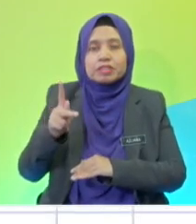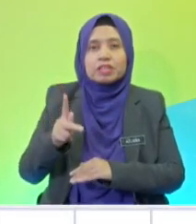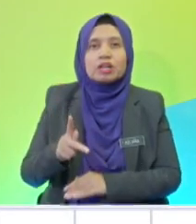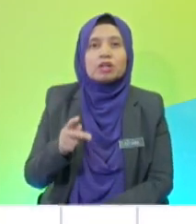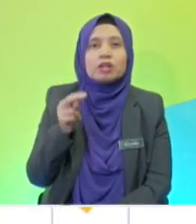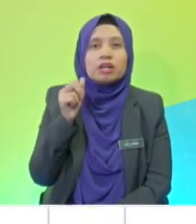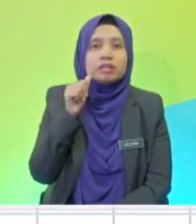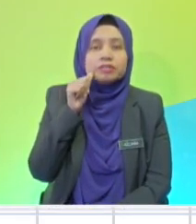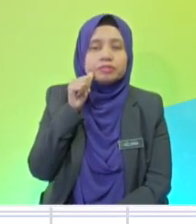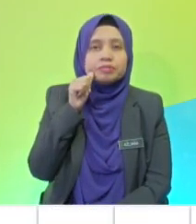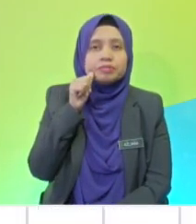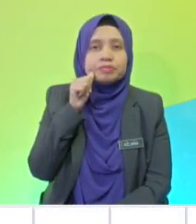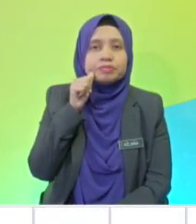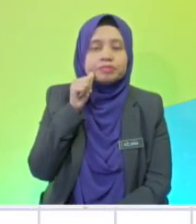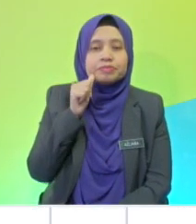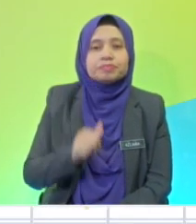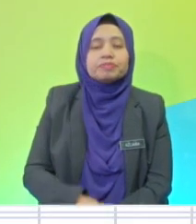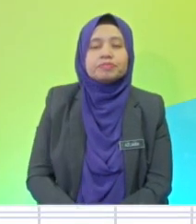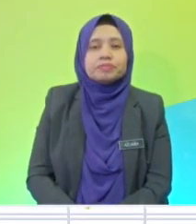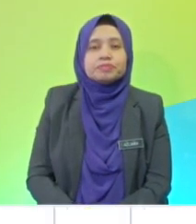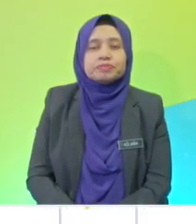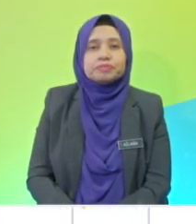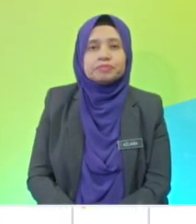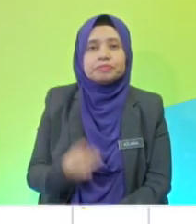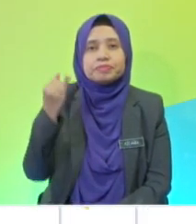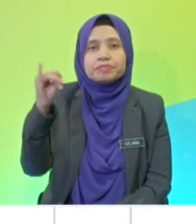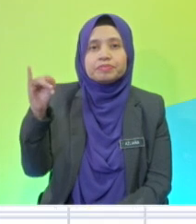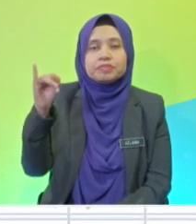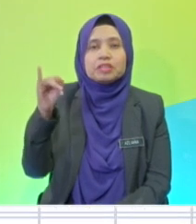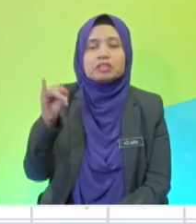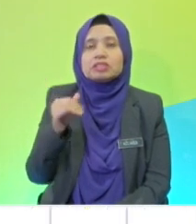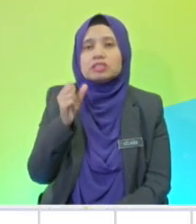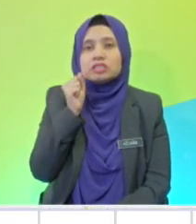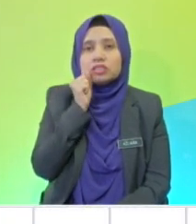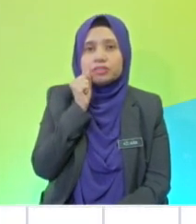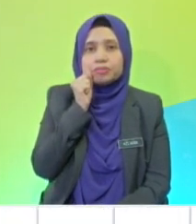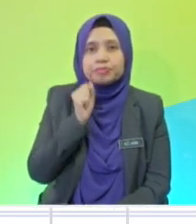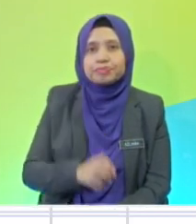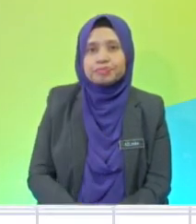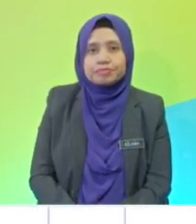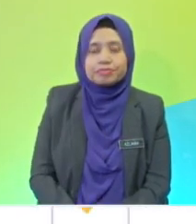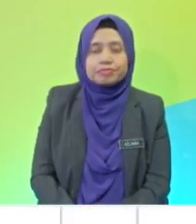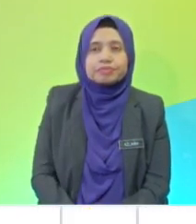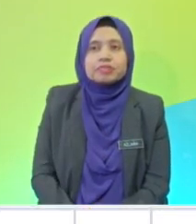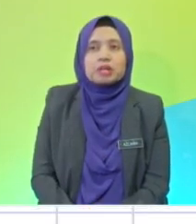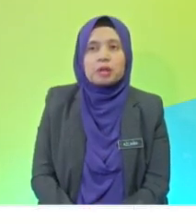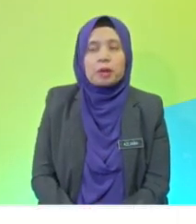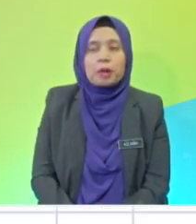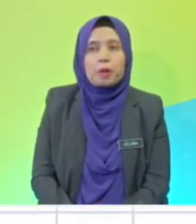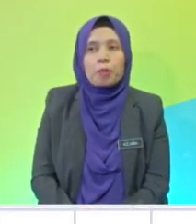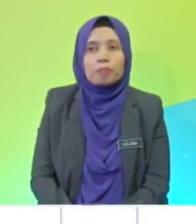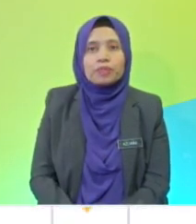Anisa, Hi, Anissa. and next to Anisa is Nur Shahira. Hello, Shahira.